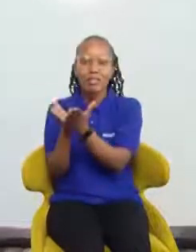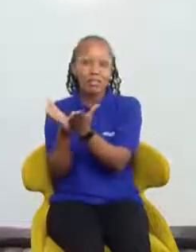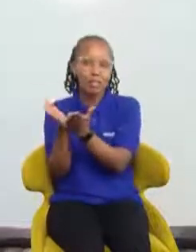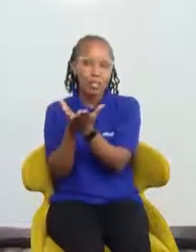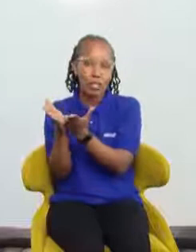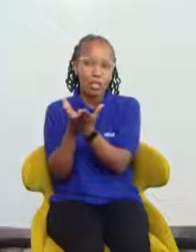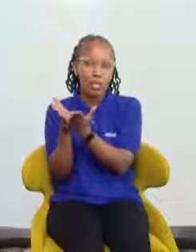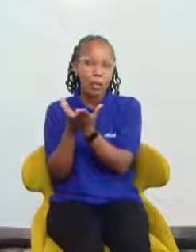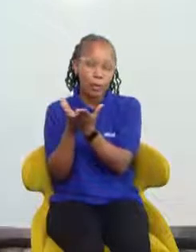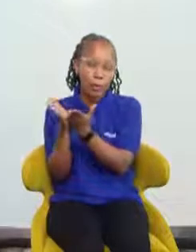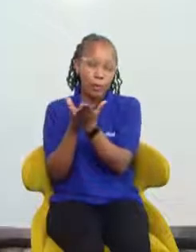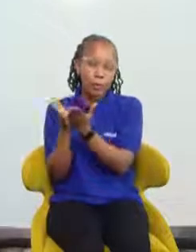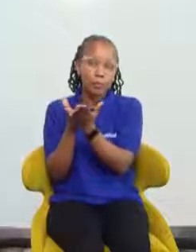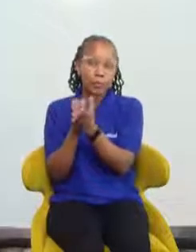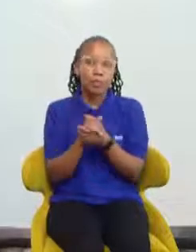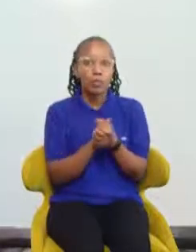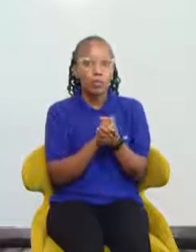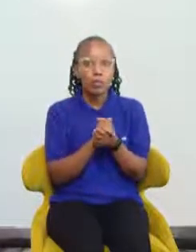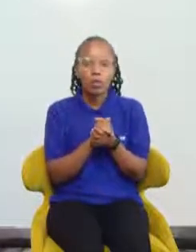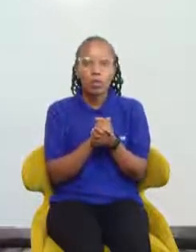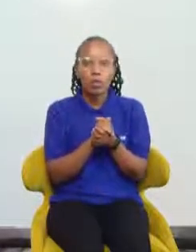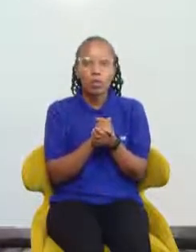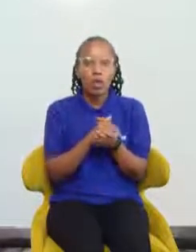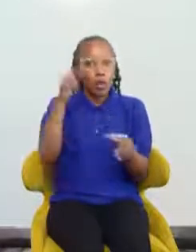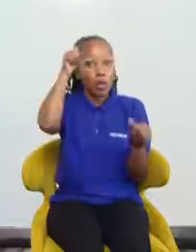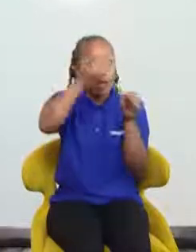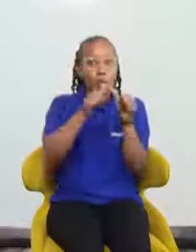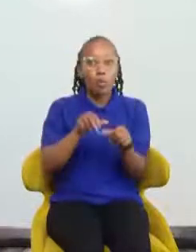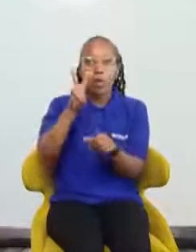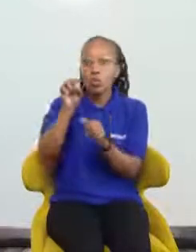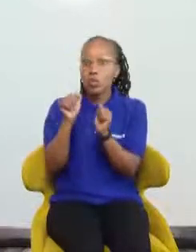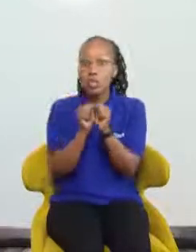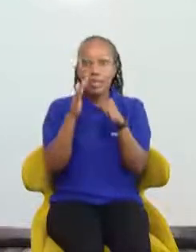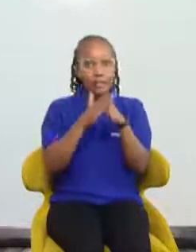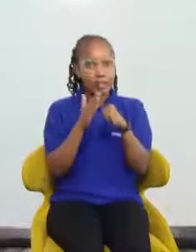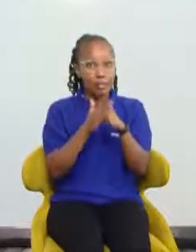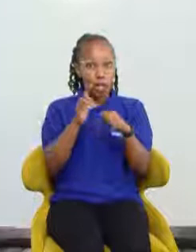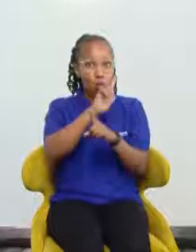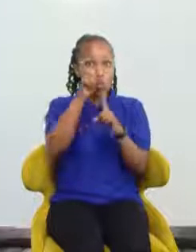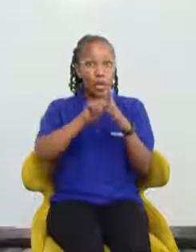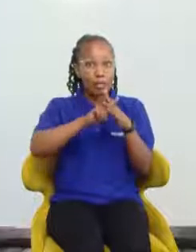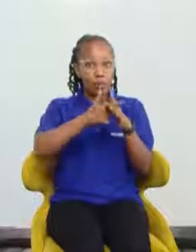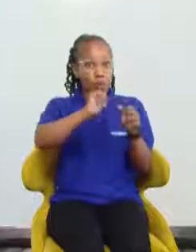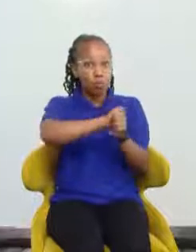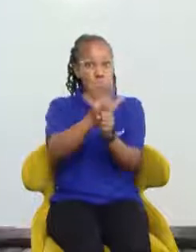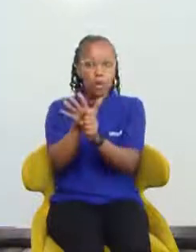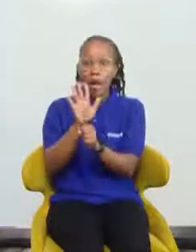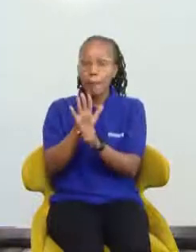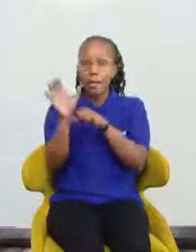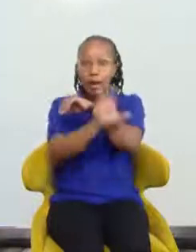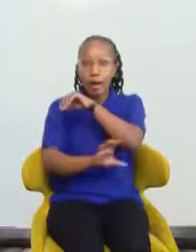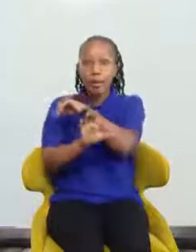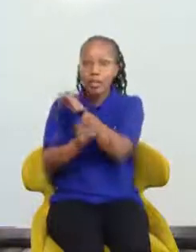forth. You can recall that in 2019, COVID-19 hit, and a lot of countries